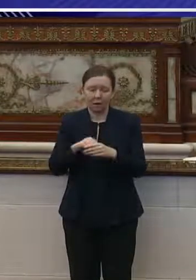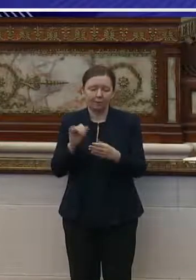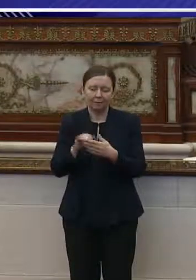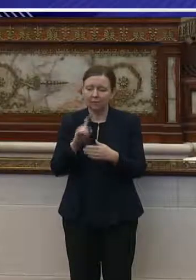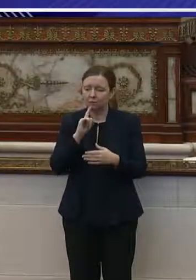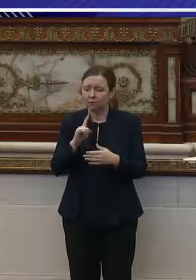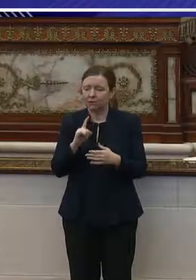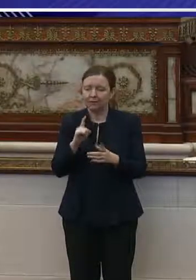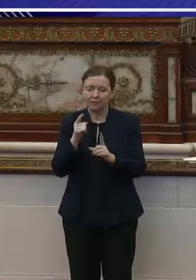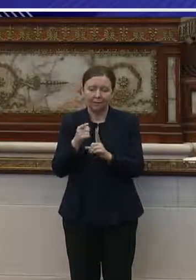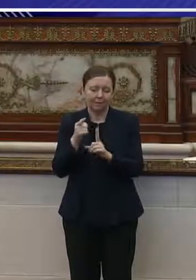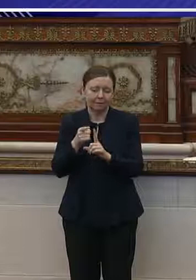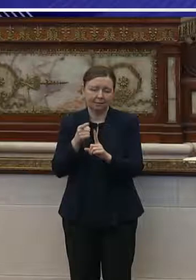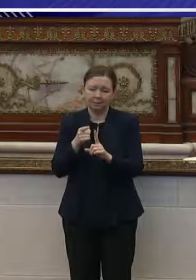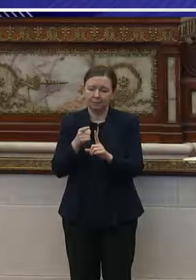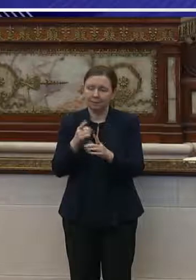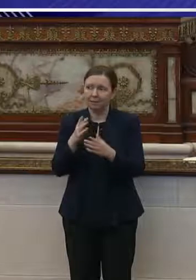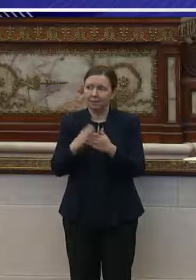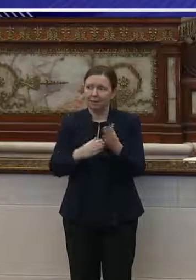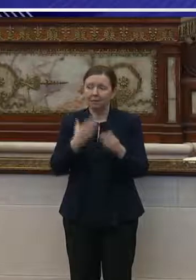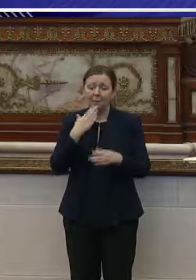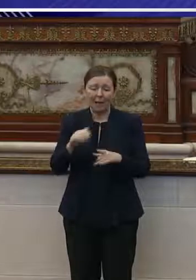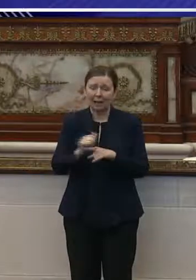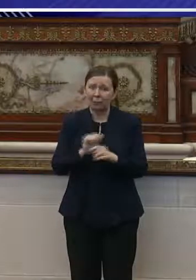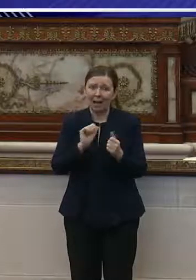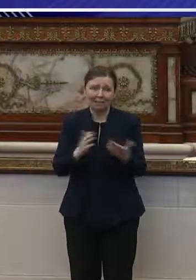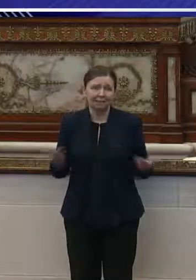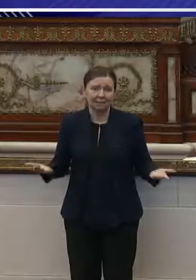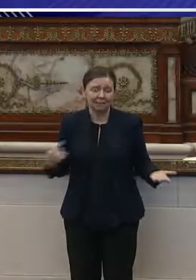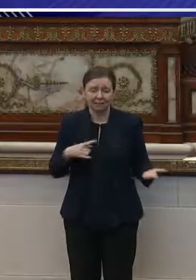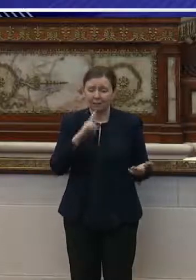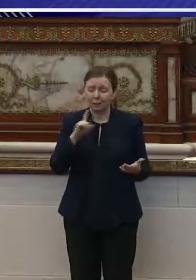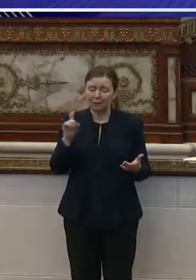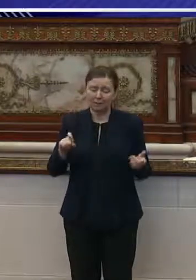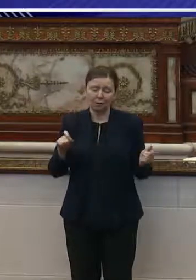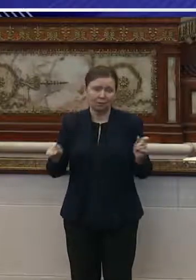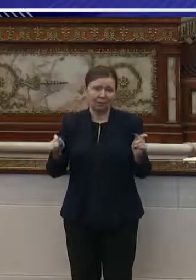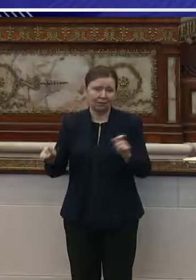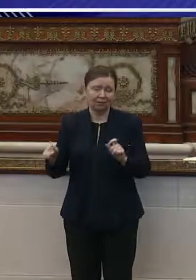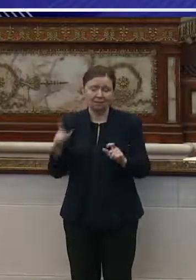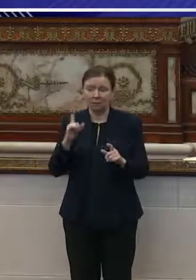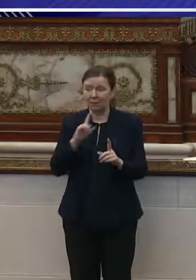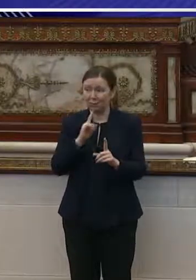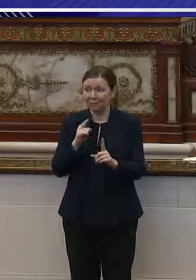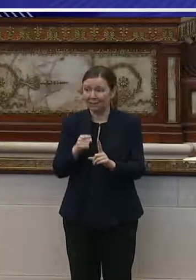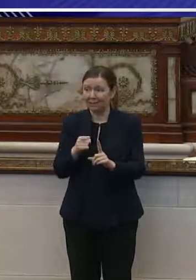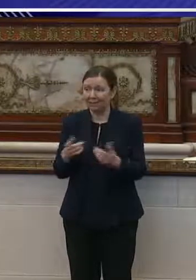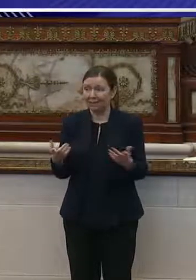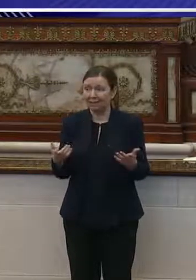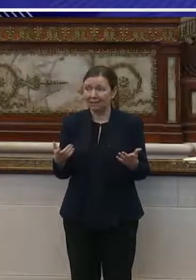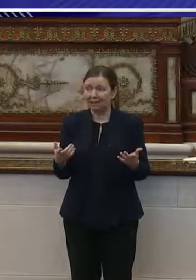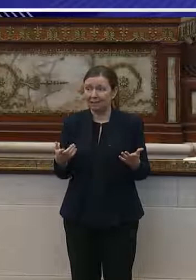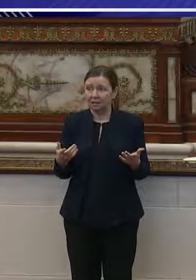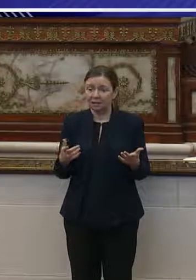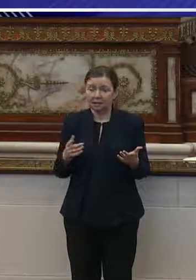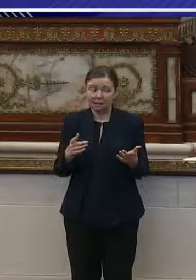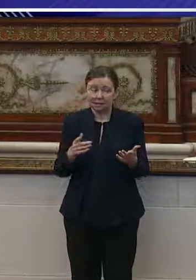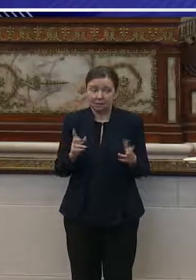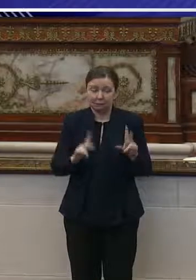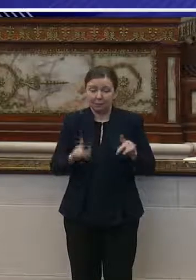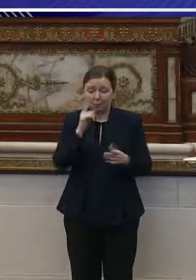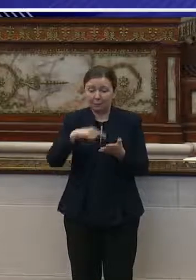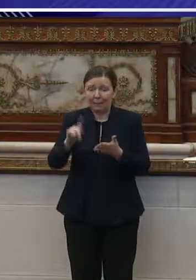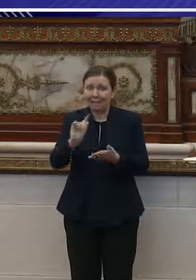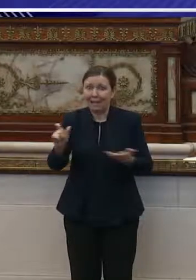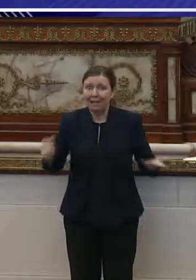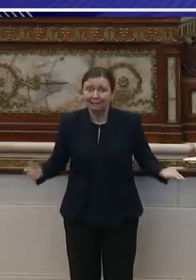really speaking to some bad practices that we really do need to revisit because ultimately it's taxpayer dollars, and